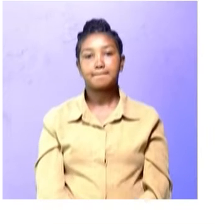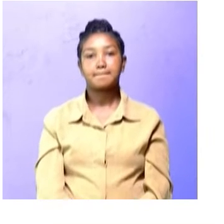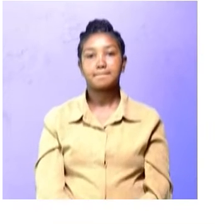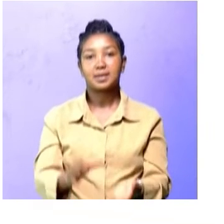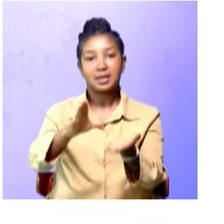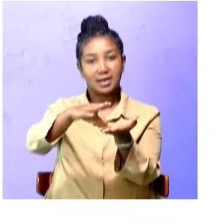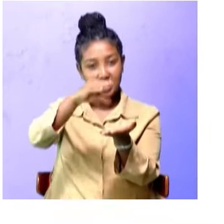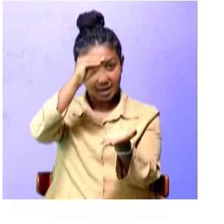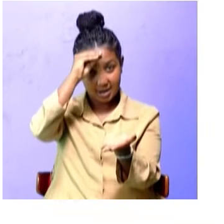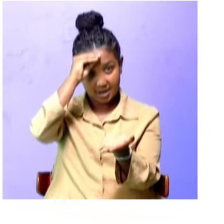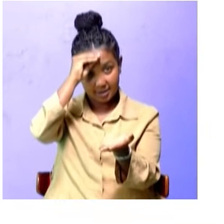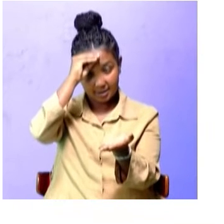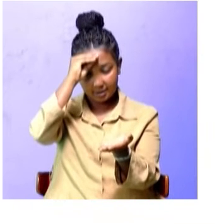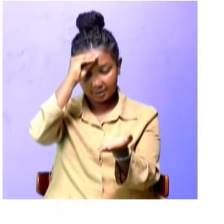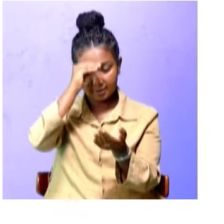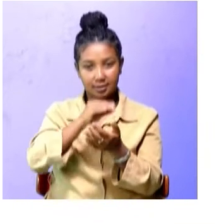Learn